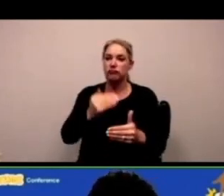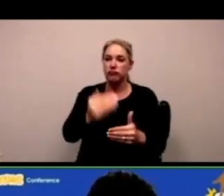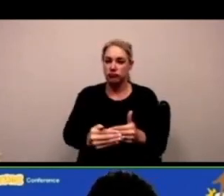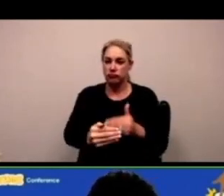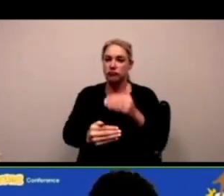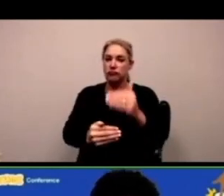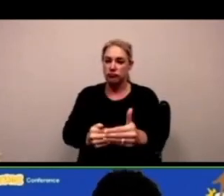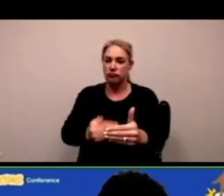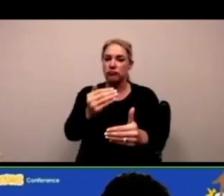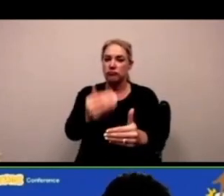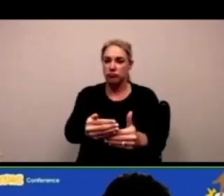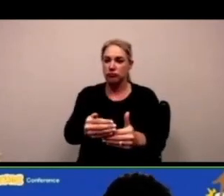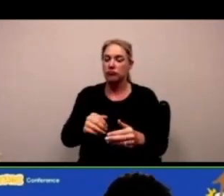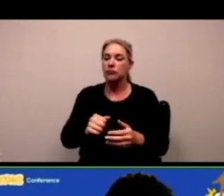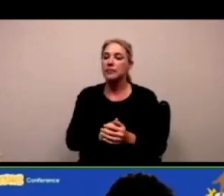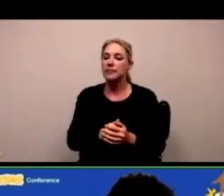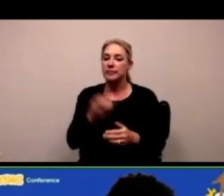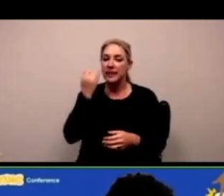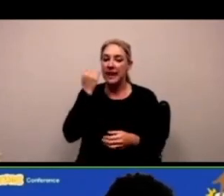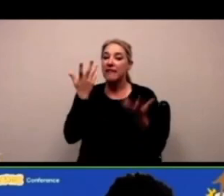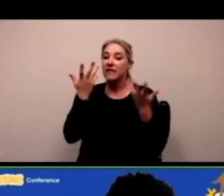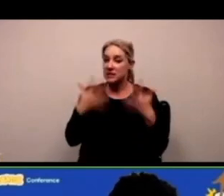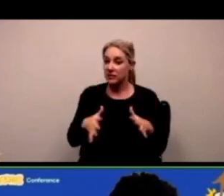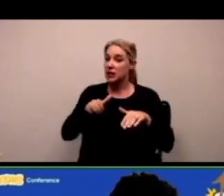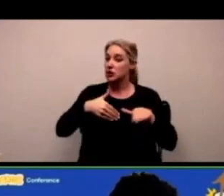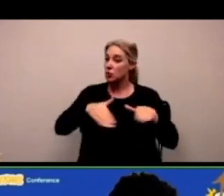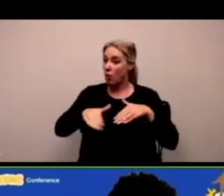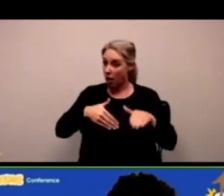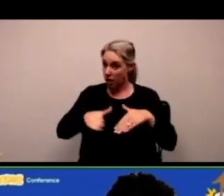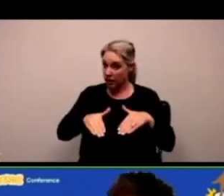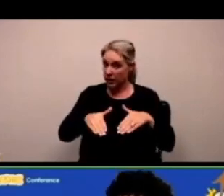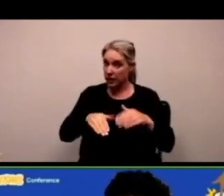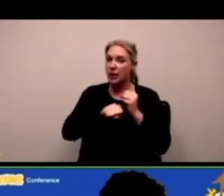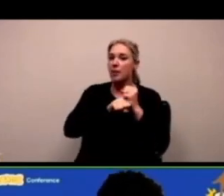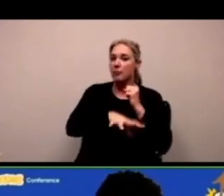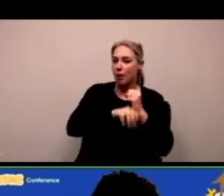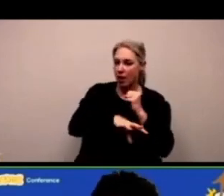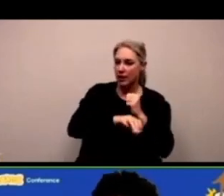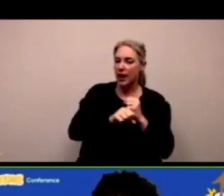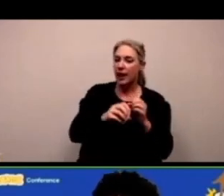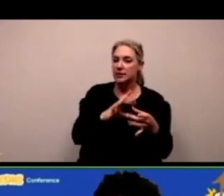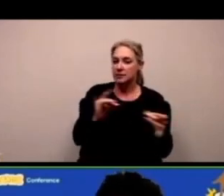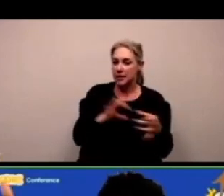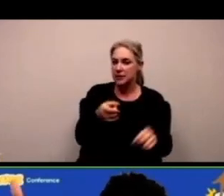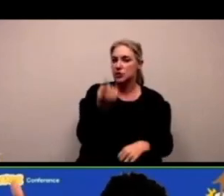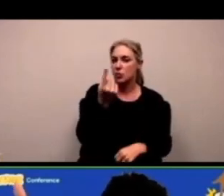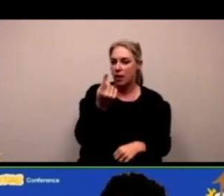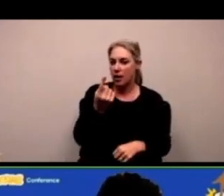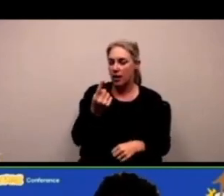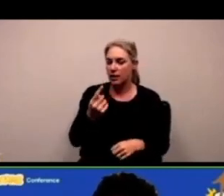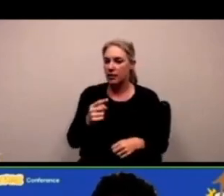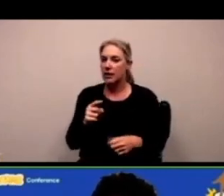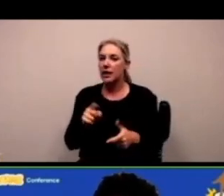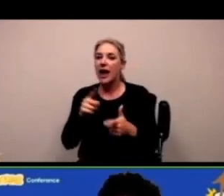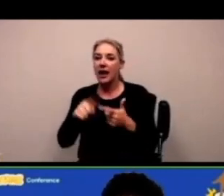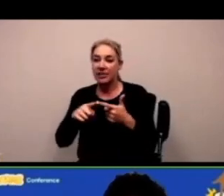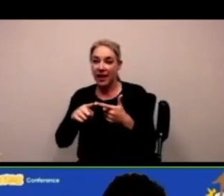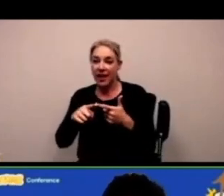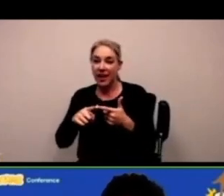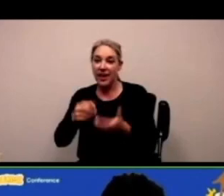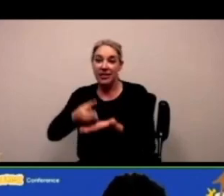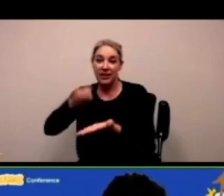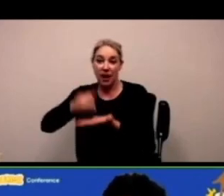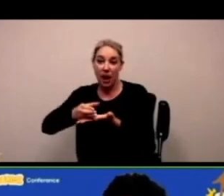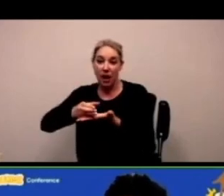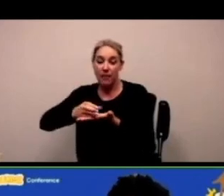is done walking, it broadcasts message one, and broadcasting message one makes the cup come out of nowhere. And then the cup tips over and that